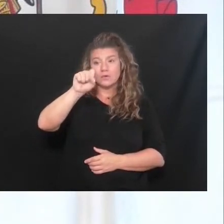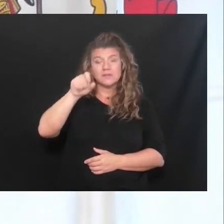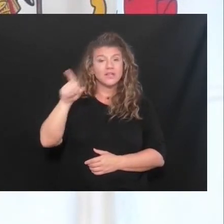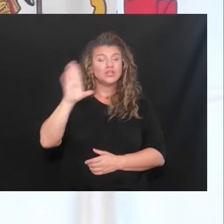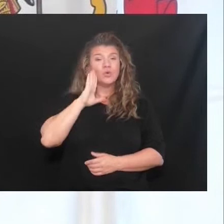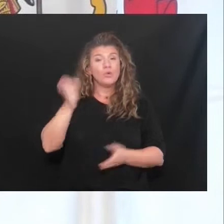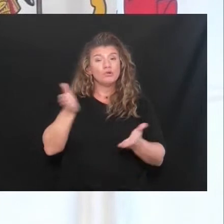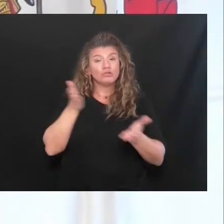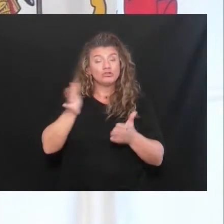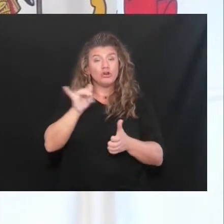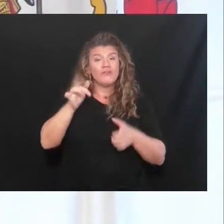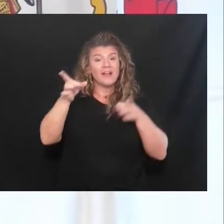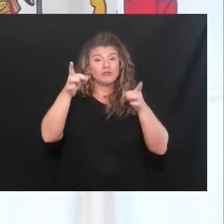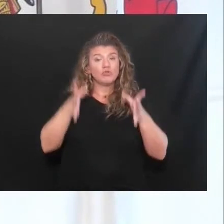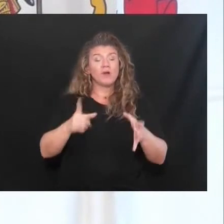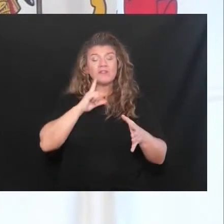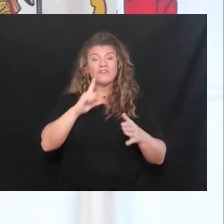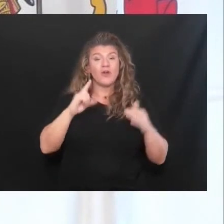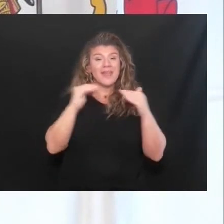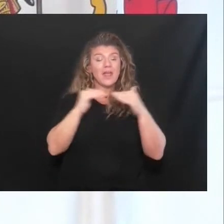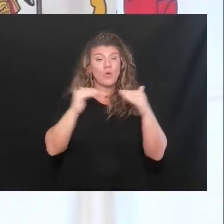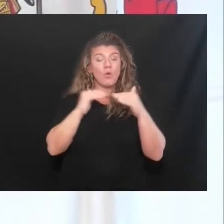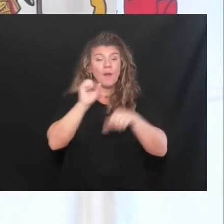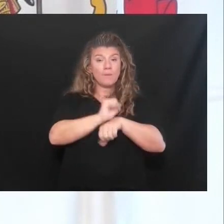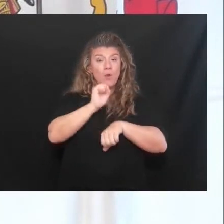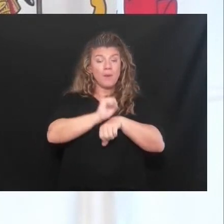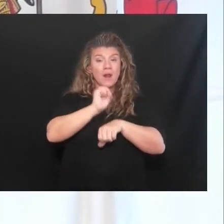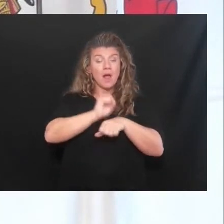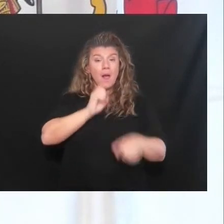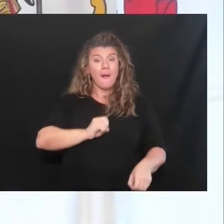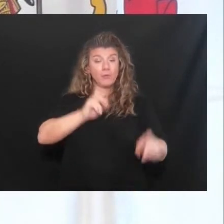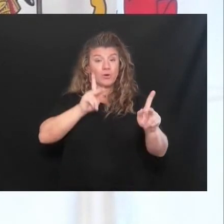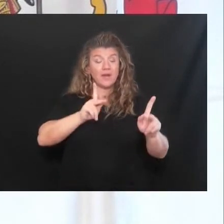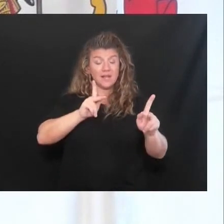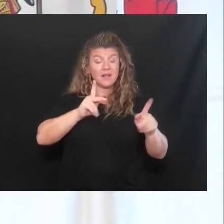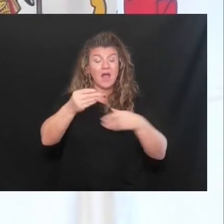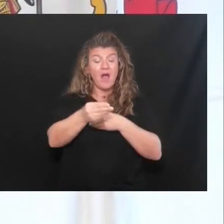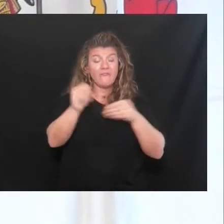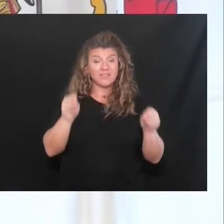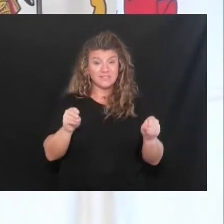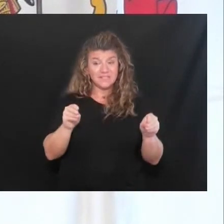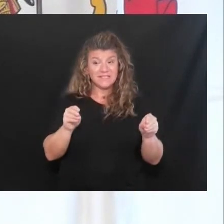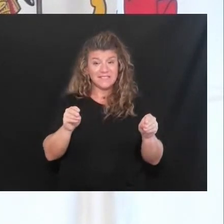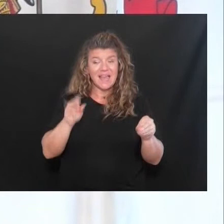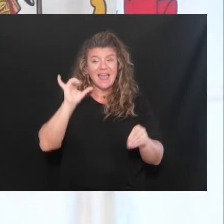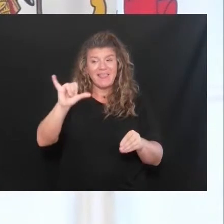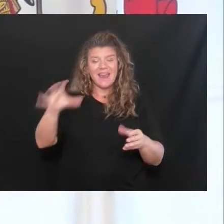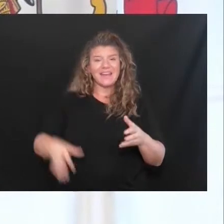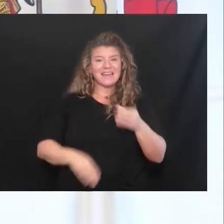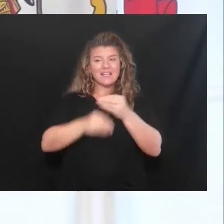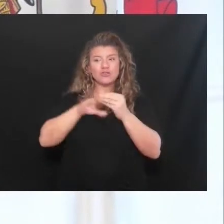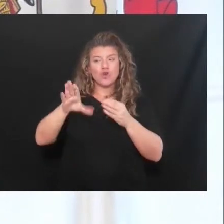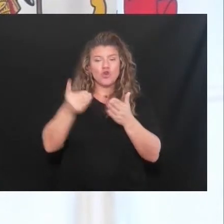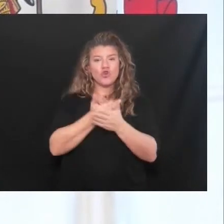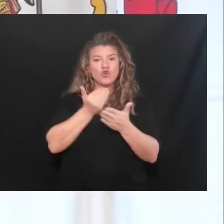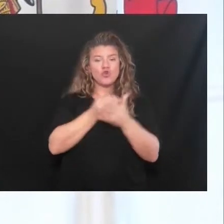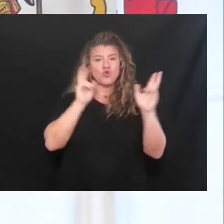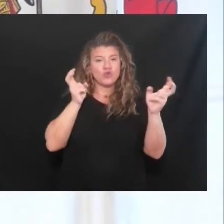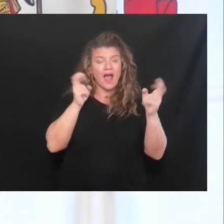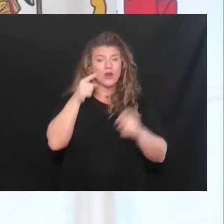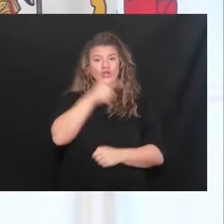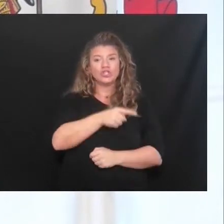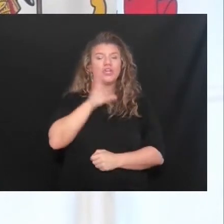as the director of Equal Employment Opportunity at the Equal Employment Opportunity Office. In addition to her new title, Knuckles